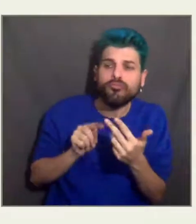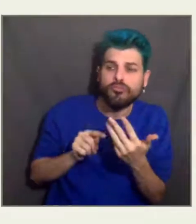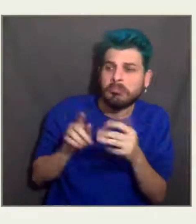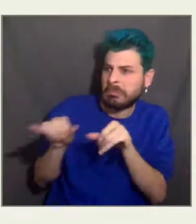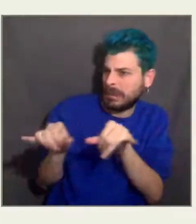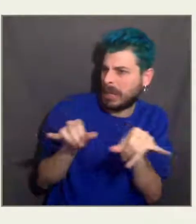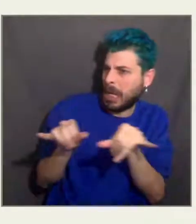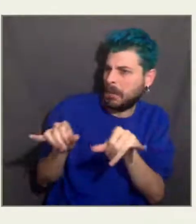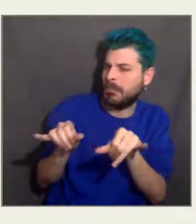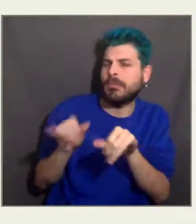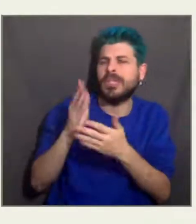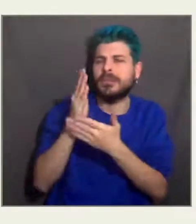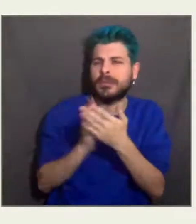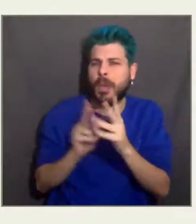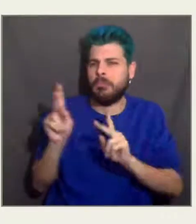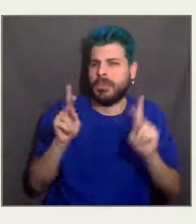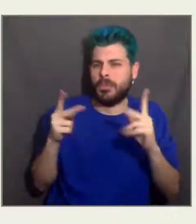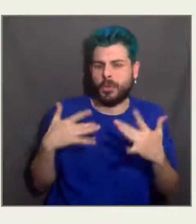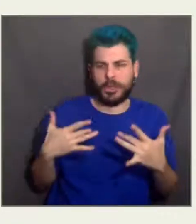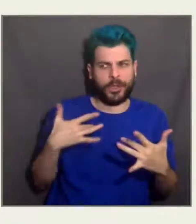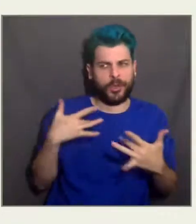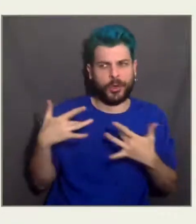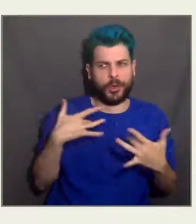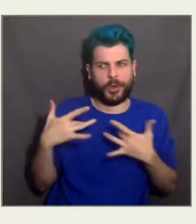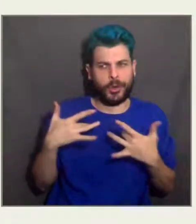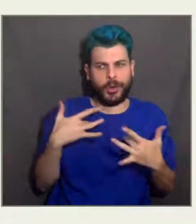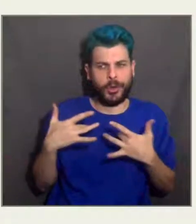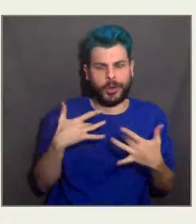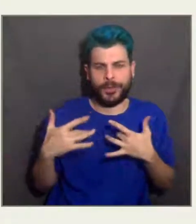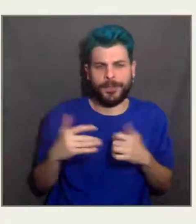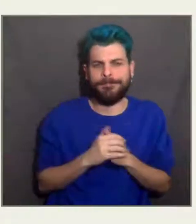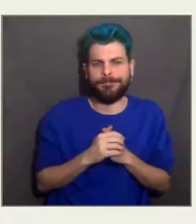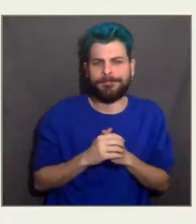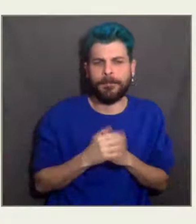registered their concerns. The last thing, I saw a news